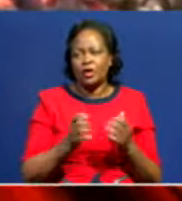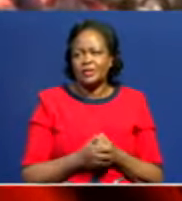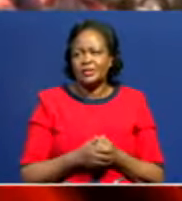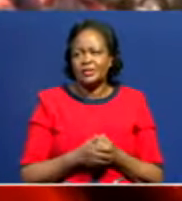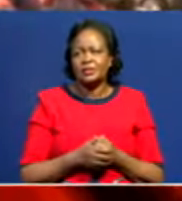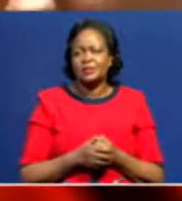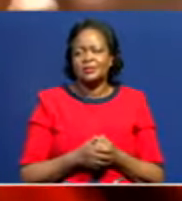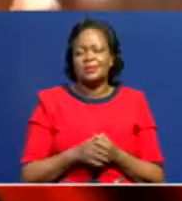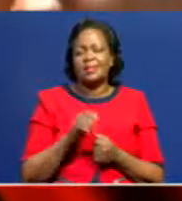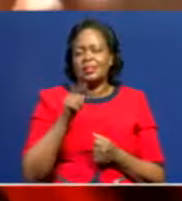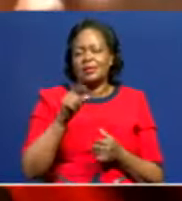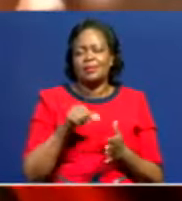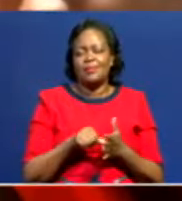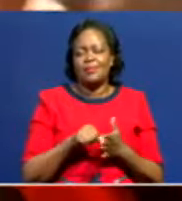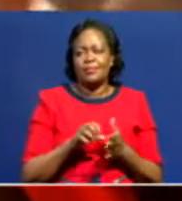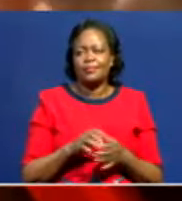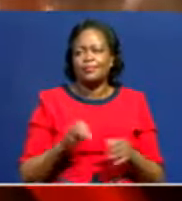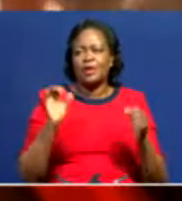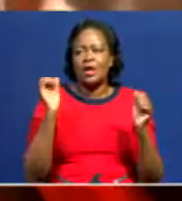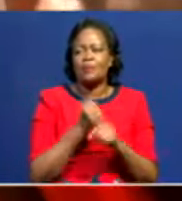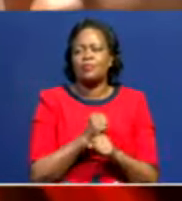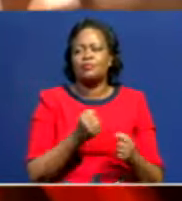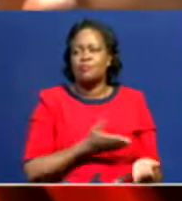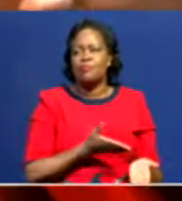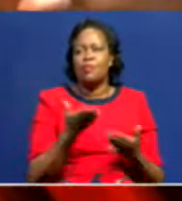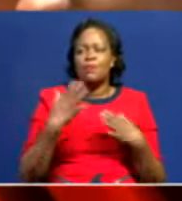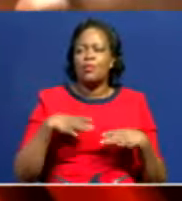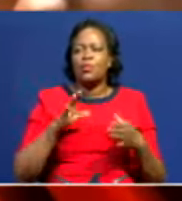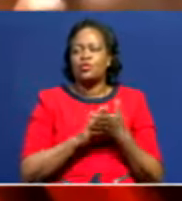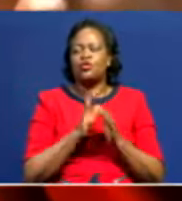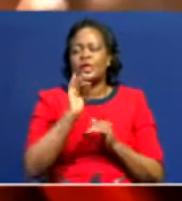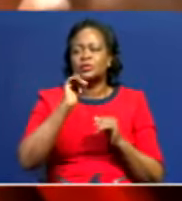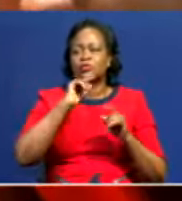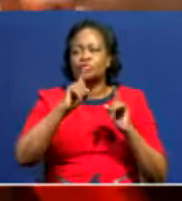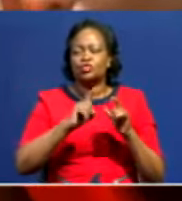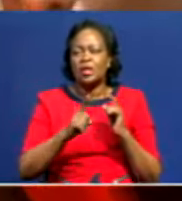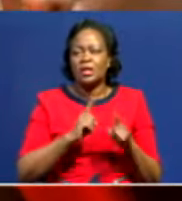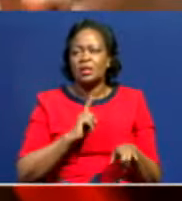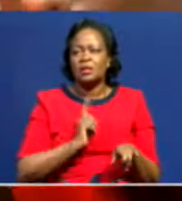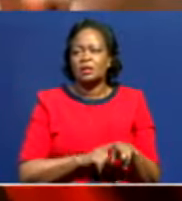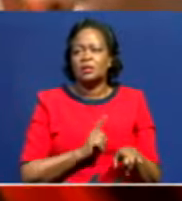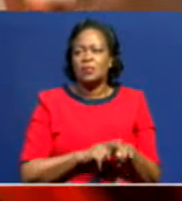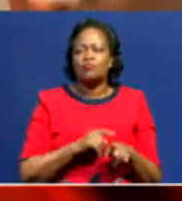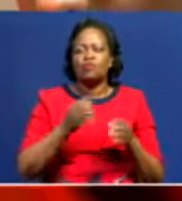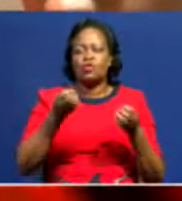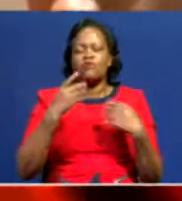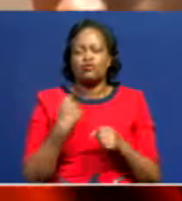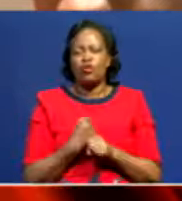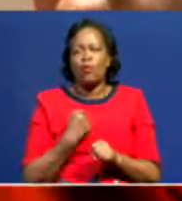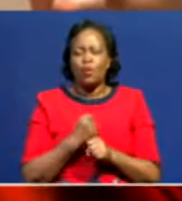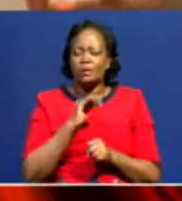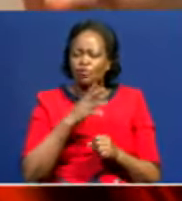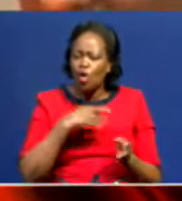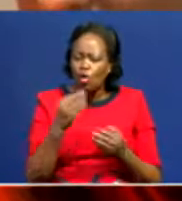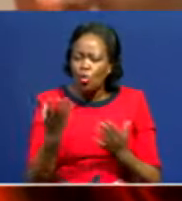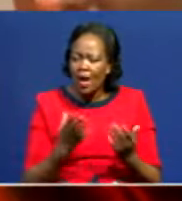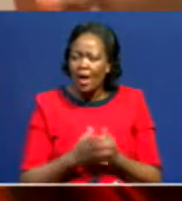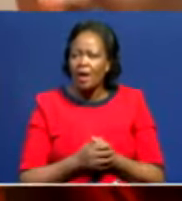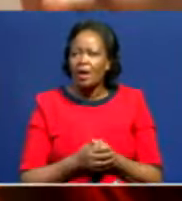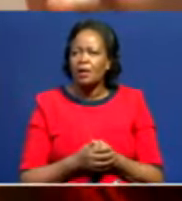the vice. Atutabeba tena mtu bila kuuliza maswali. Maswali tukibeba tukiitwa hata kazi unaanza kuuliza unaenda wapi? Unaenda wapi?